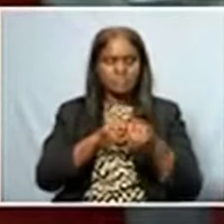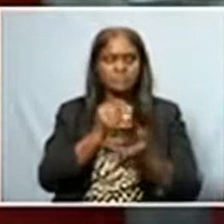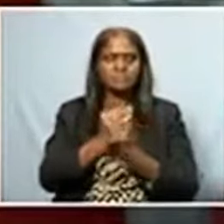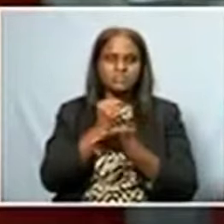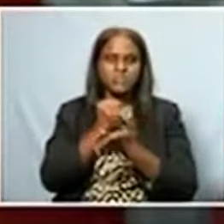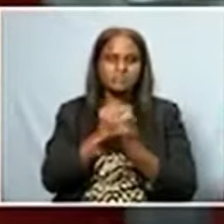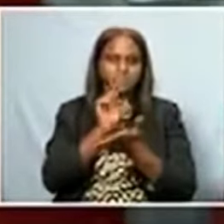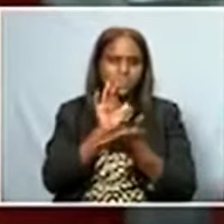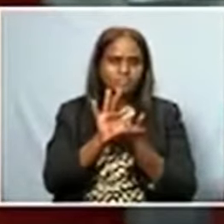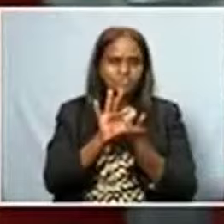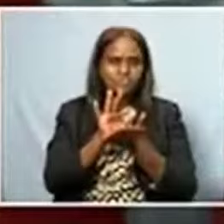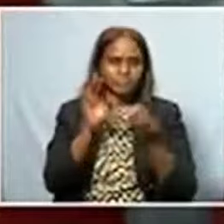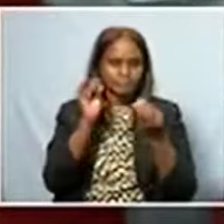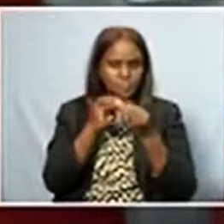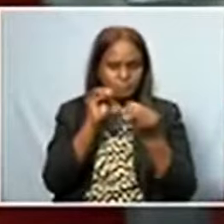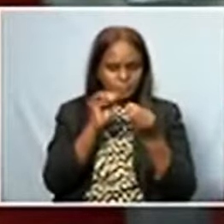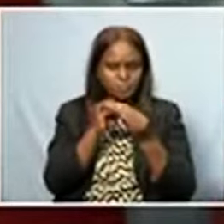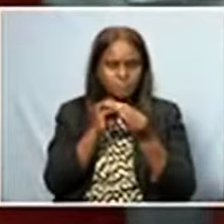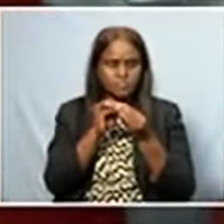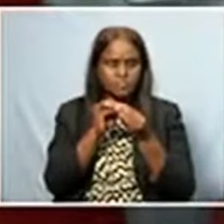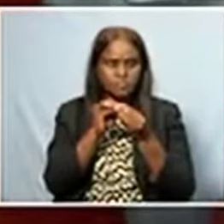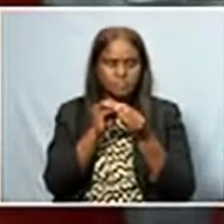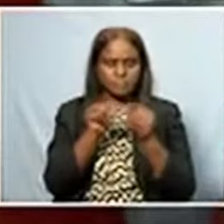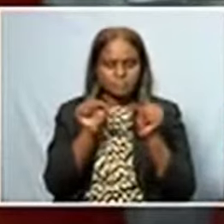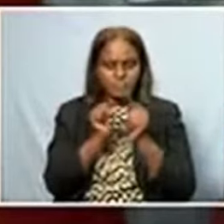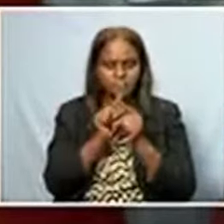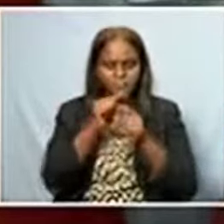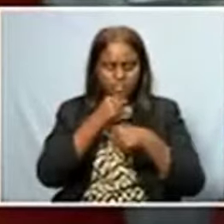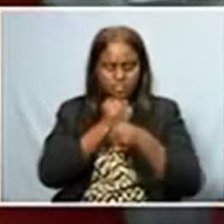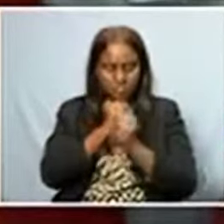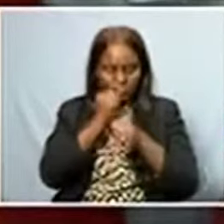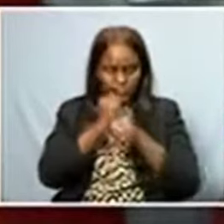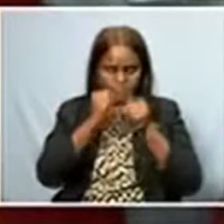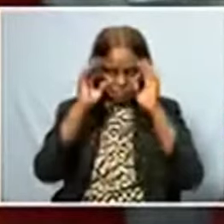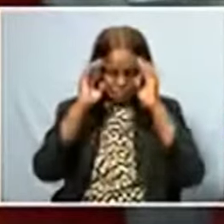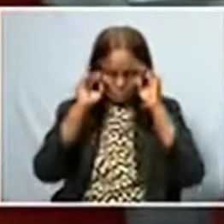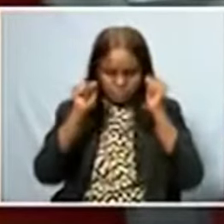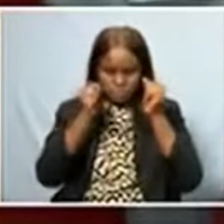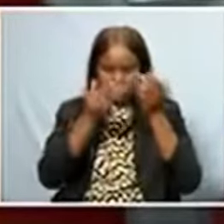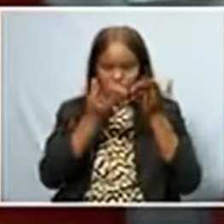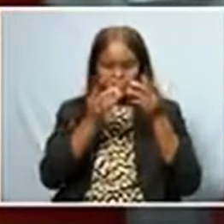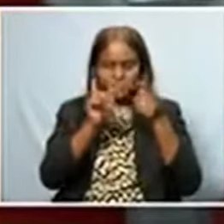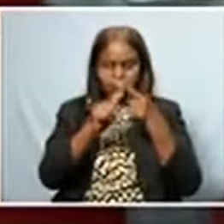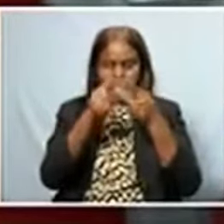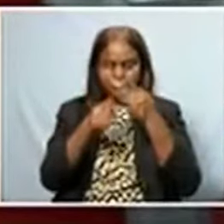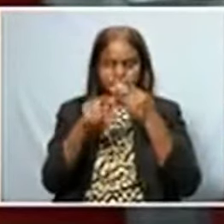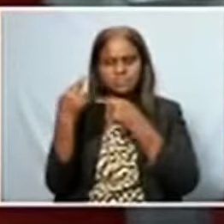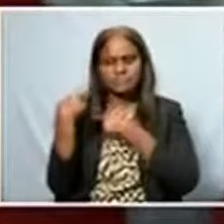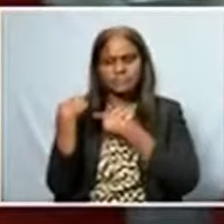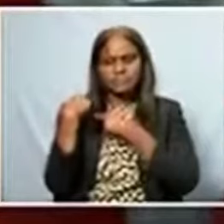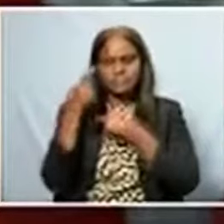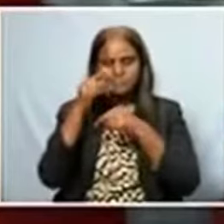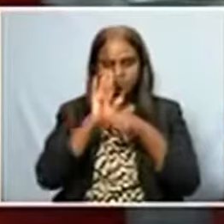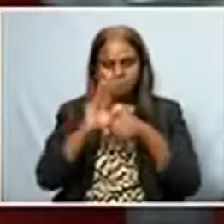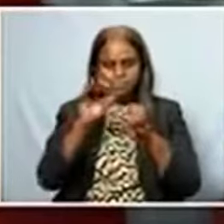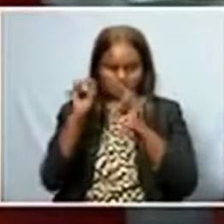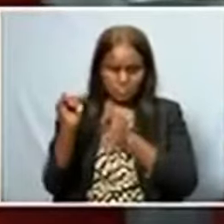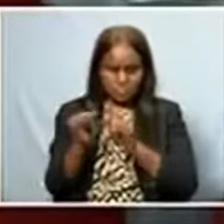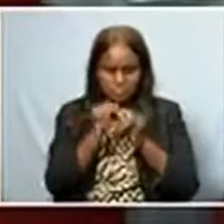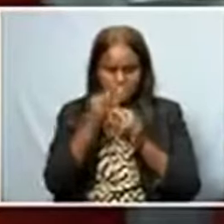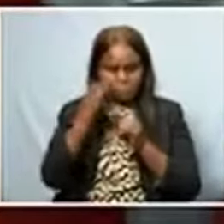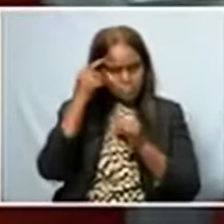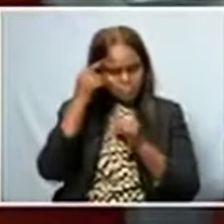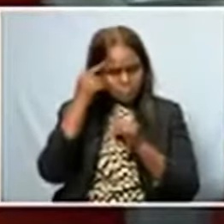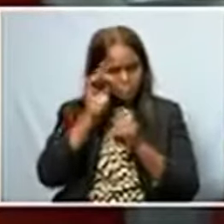interventions. Furthermore, it enables the presidency to oversee the implementation of